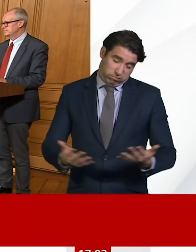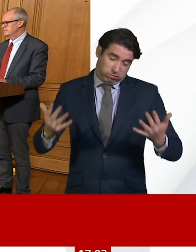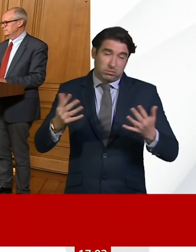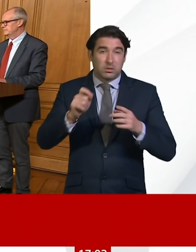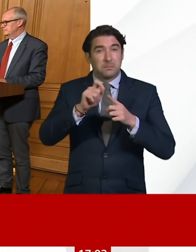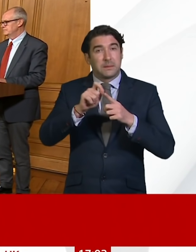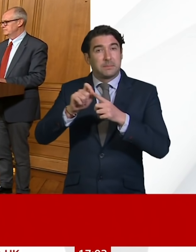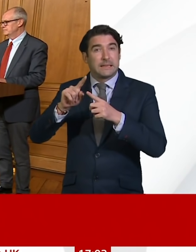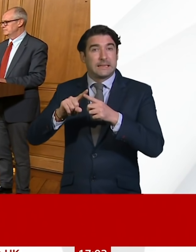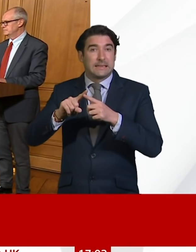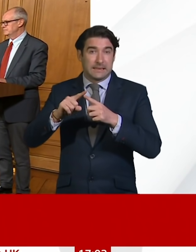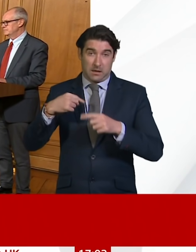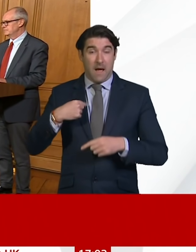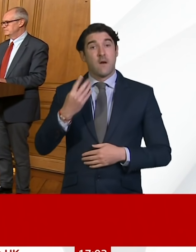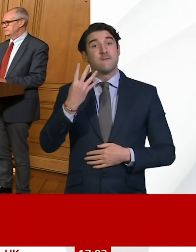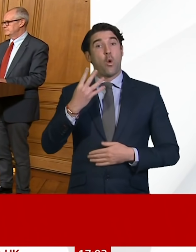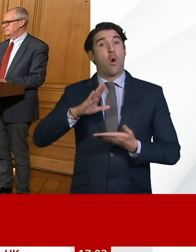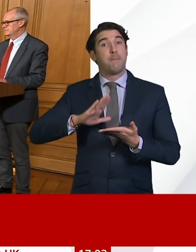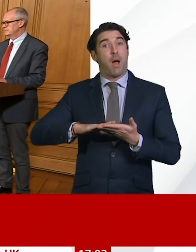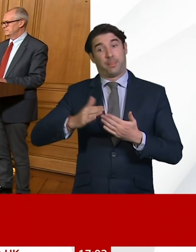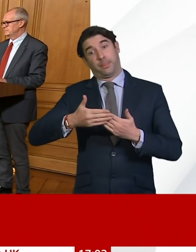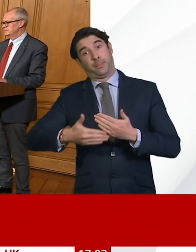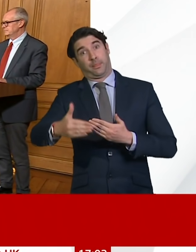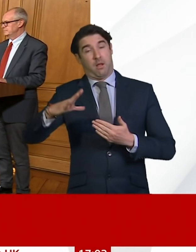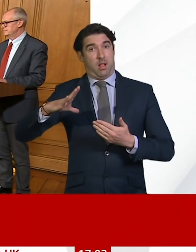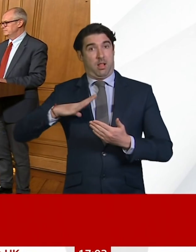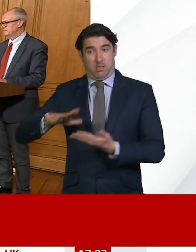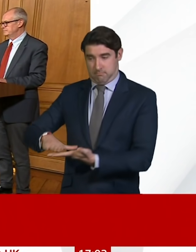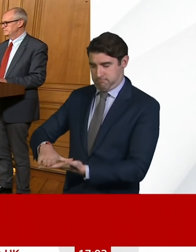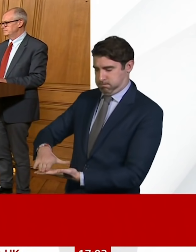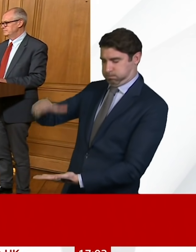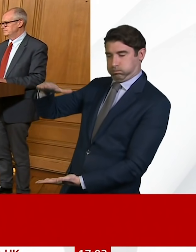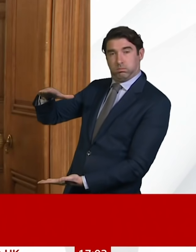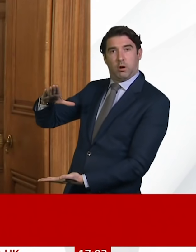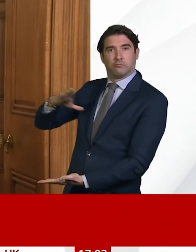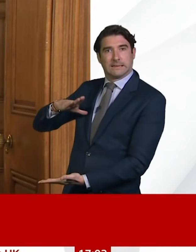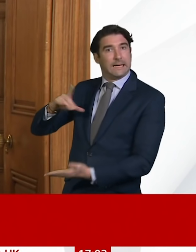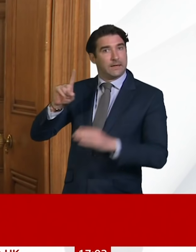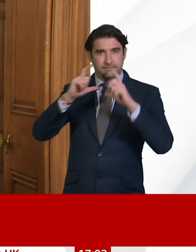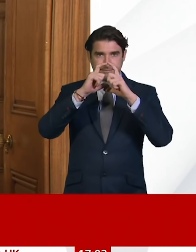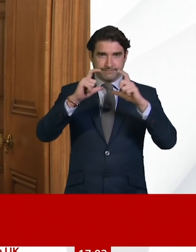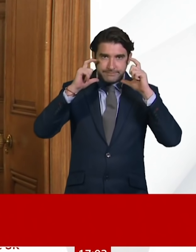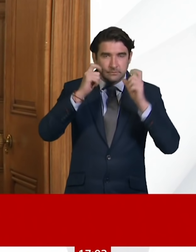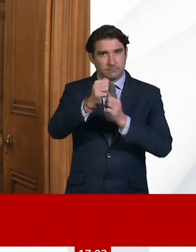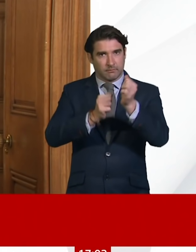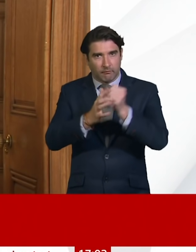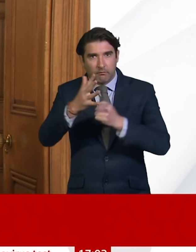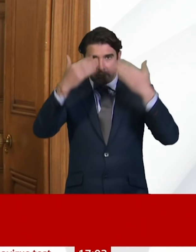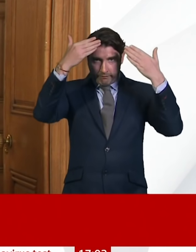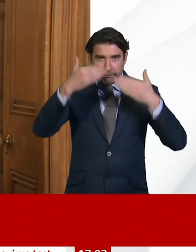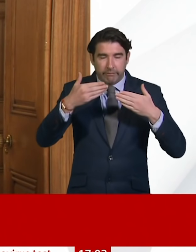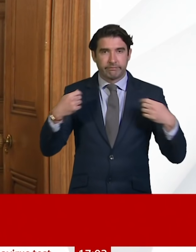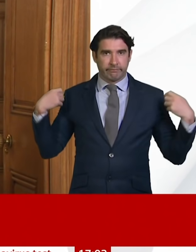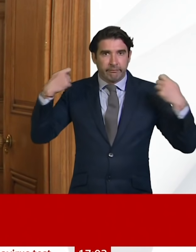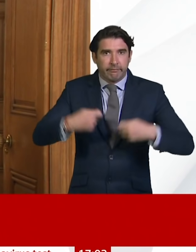stockpile of masks, visors, gowns and other essentials for winter. By December, by the way, we expect